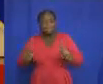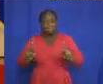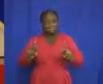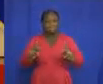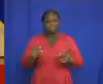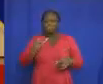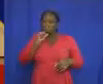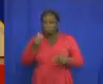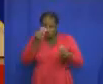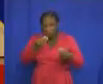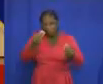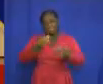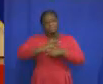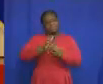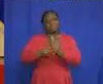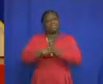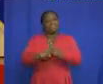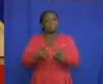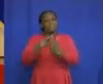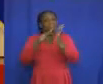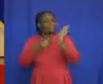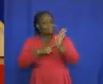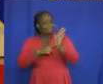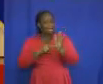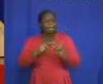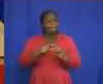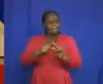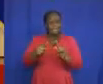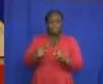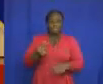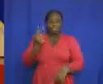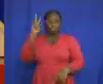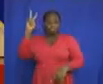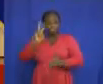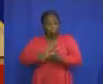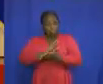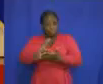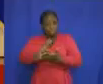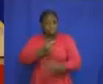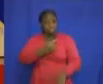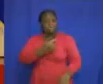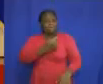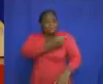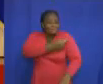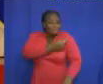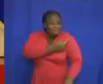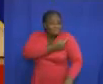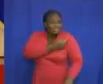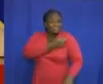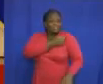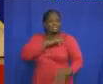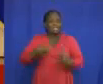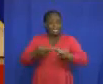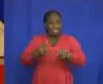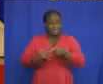the regulations. Until we vaccinate the requisite number of Ghanaians